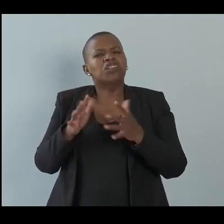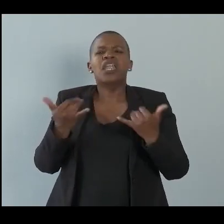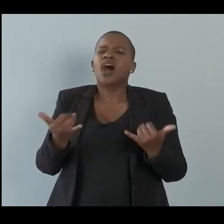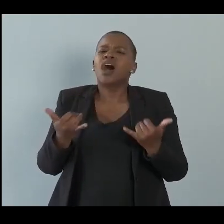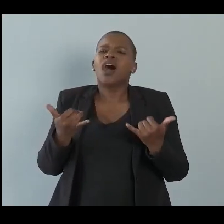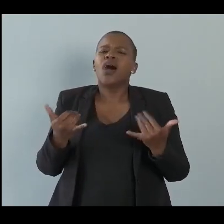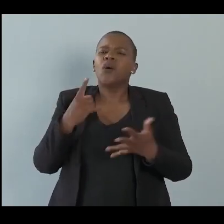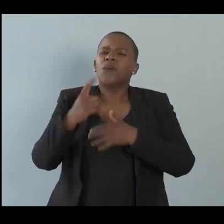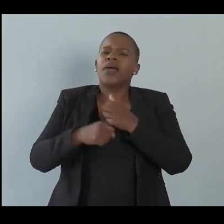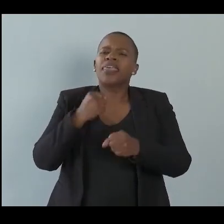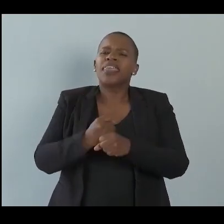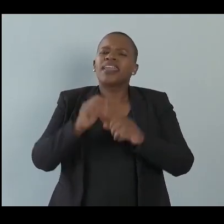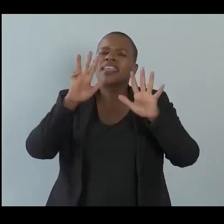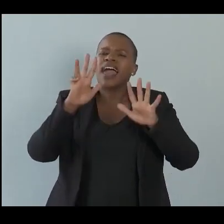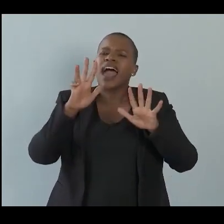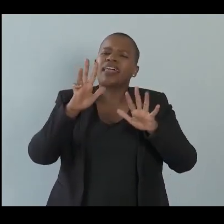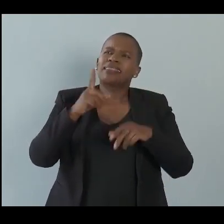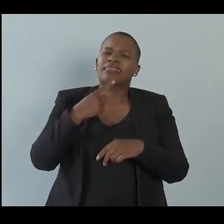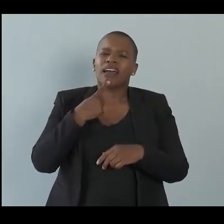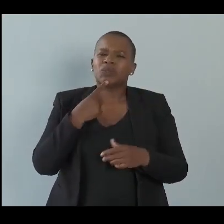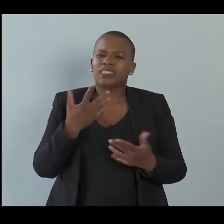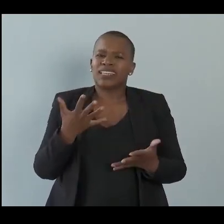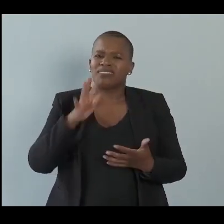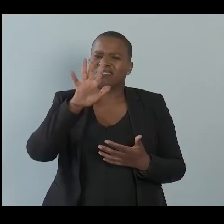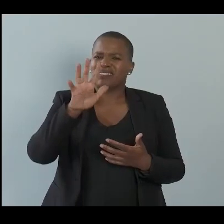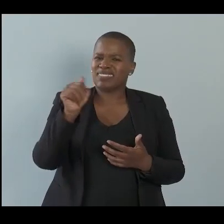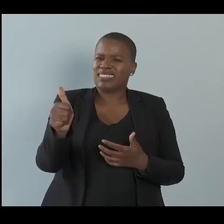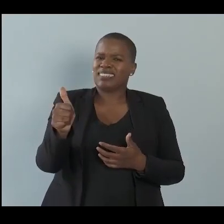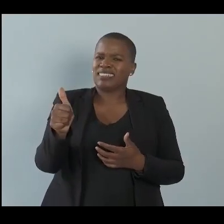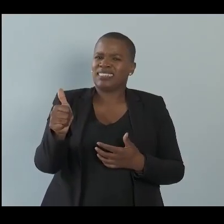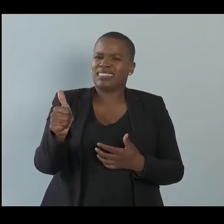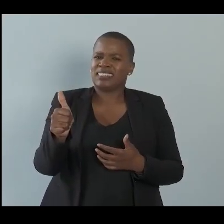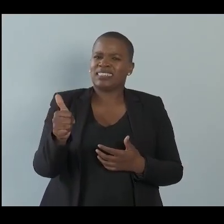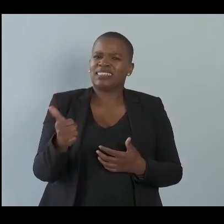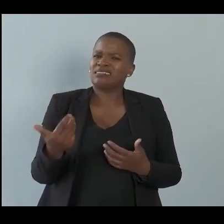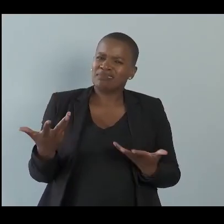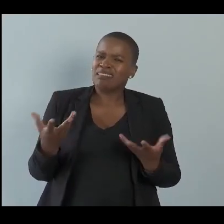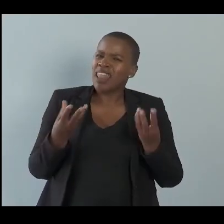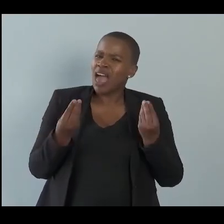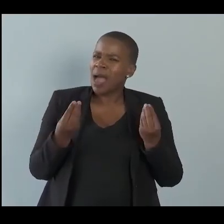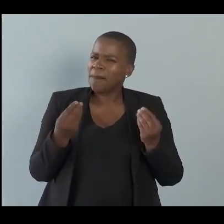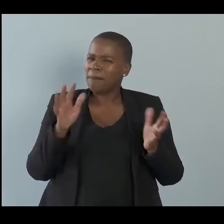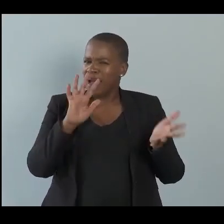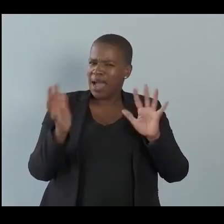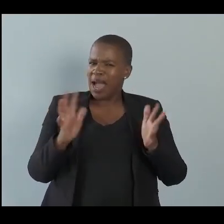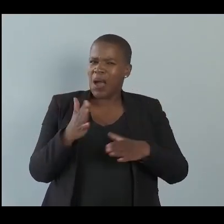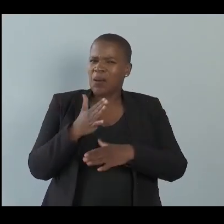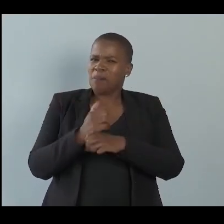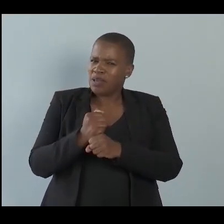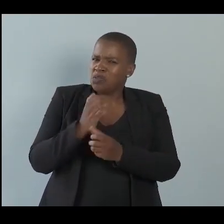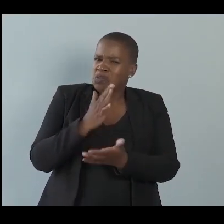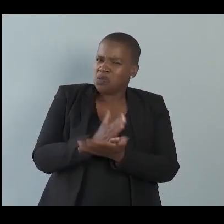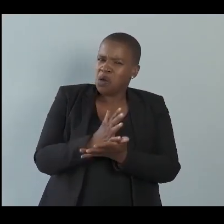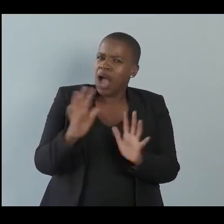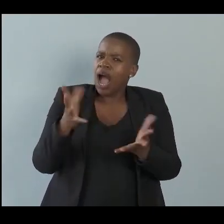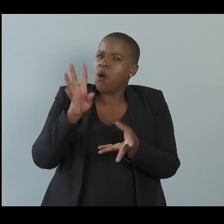at 9,556 Rand. Can you provide similar numbers so we can gauge the economics attached to Netstar? The question is going